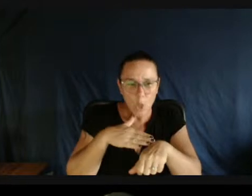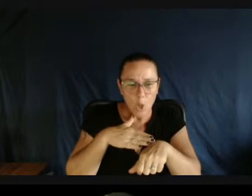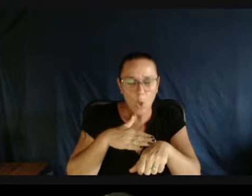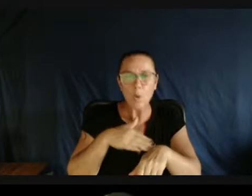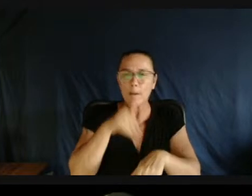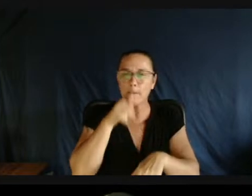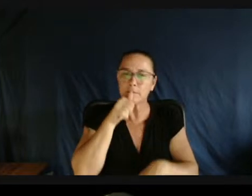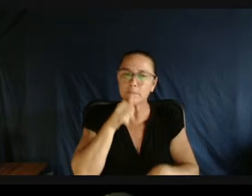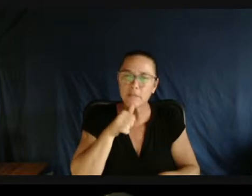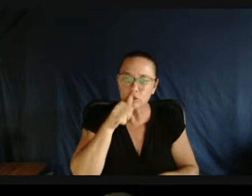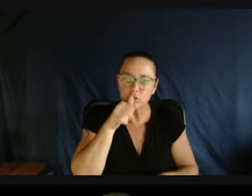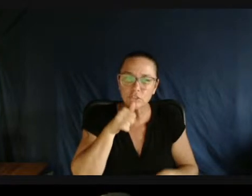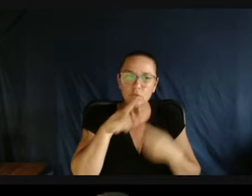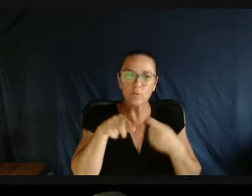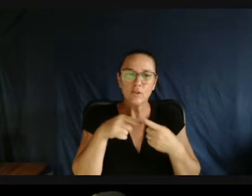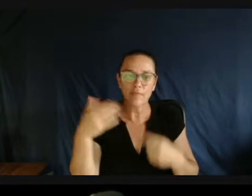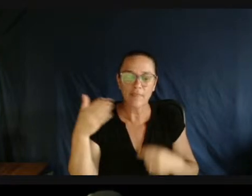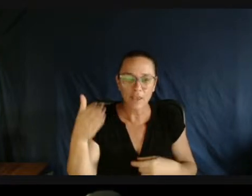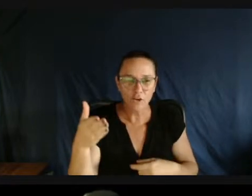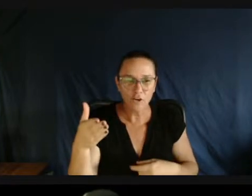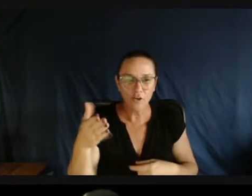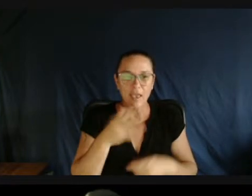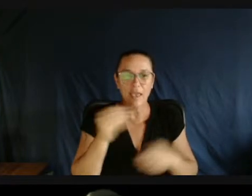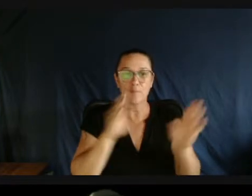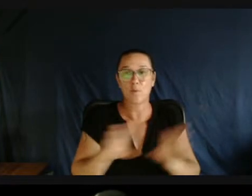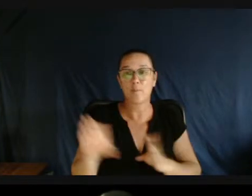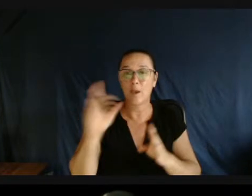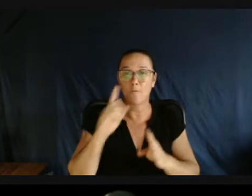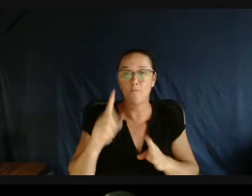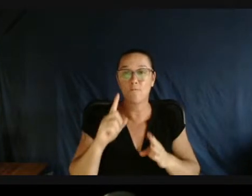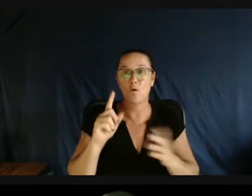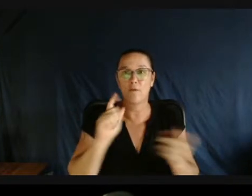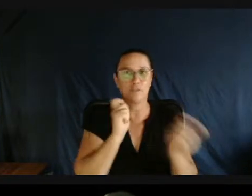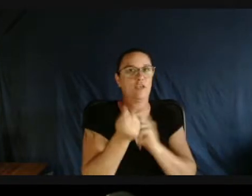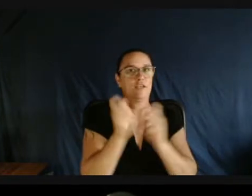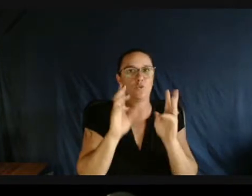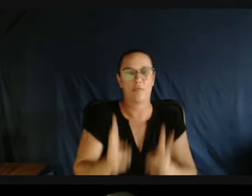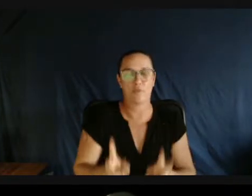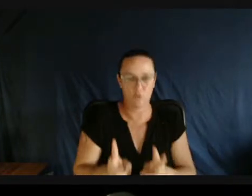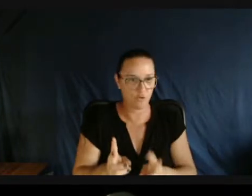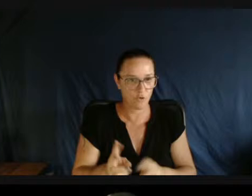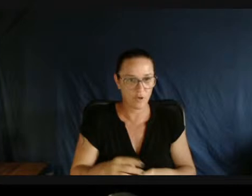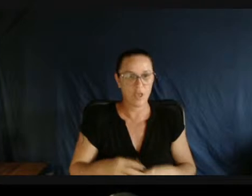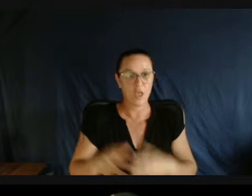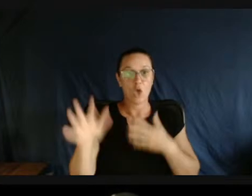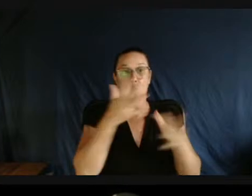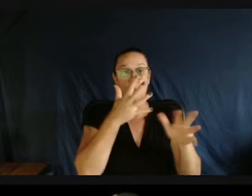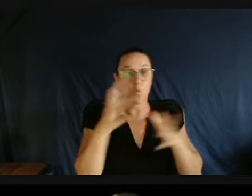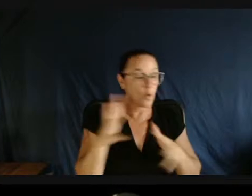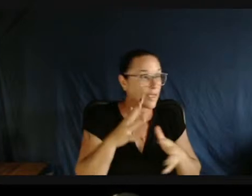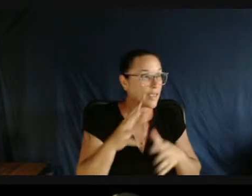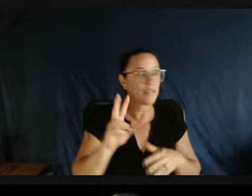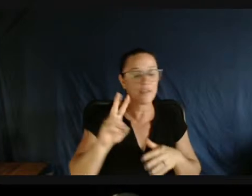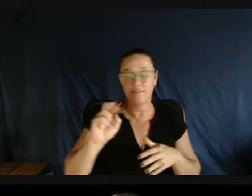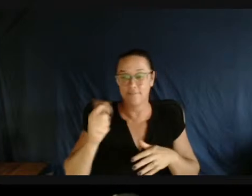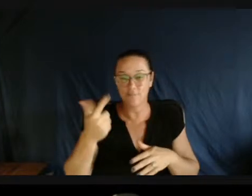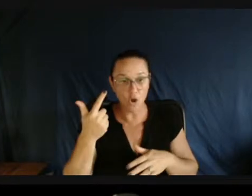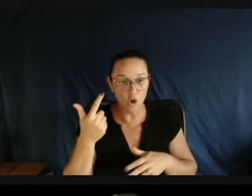patient while you're up there. And prepare for weather changes because the wind changes. So that means the fog changes